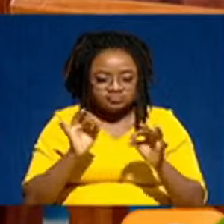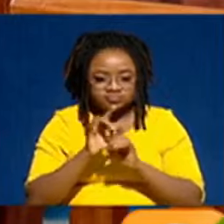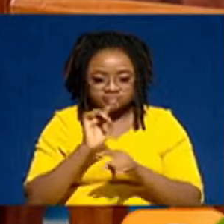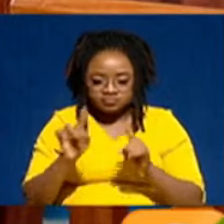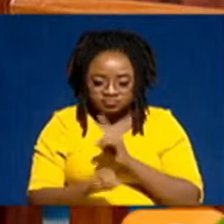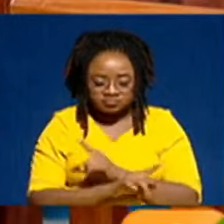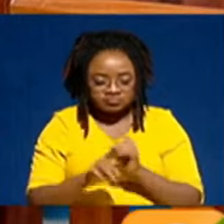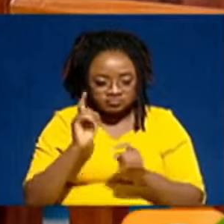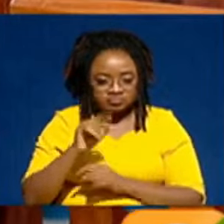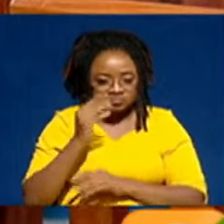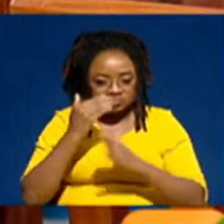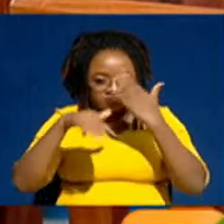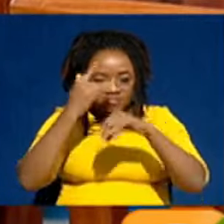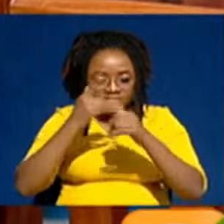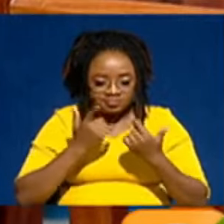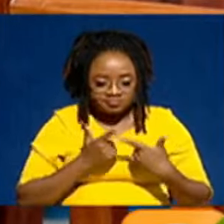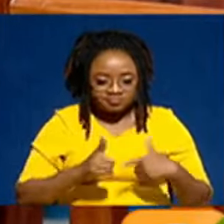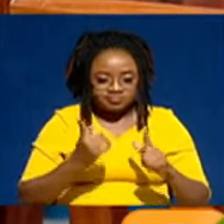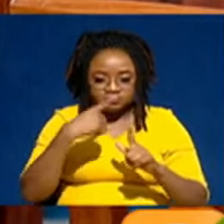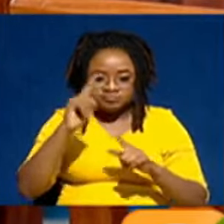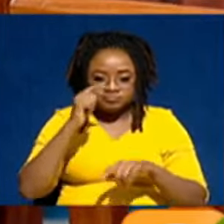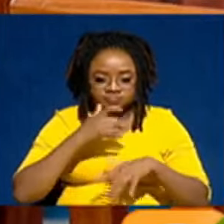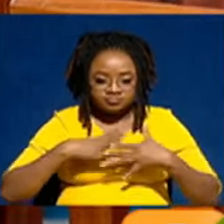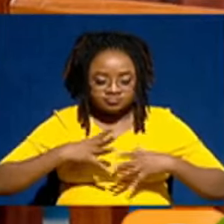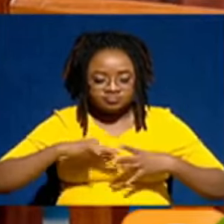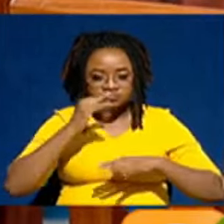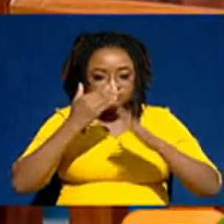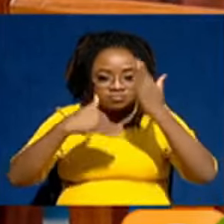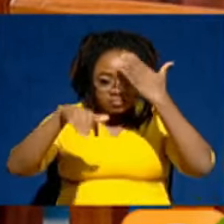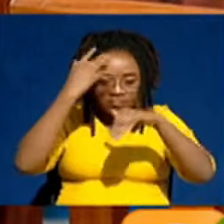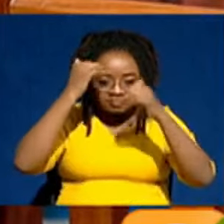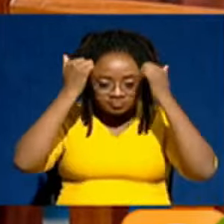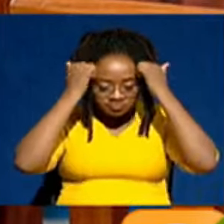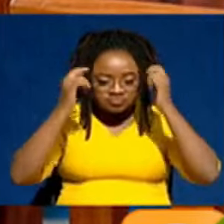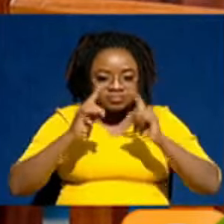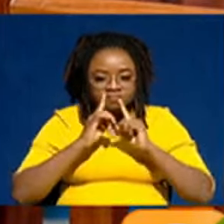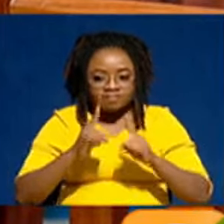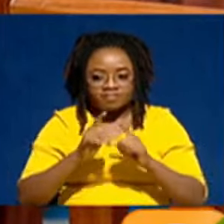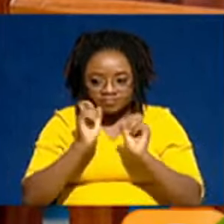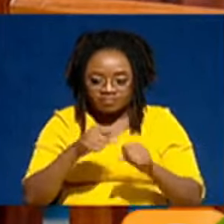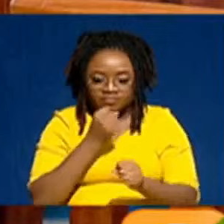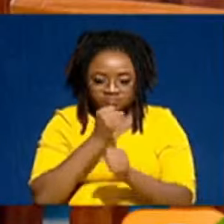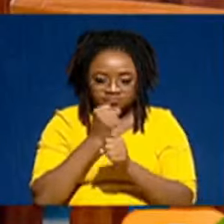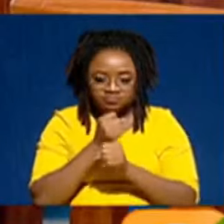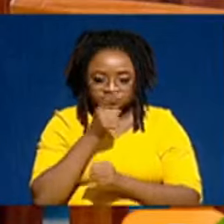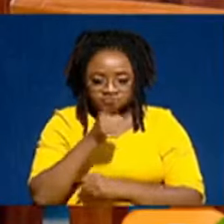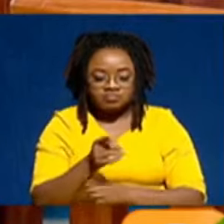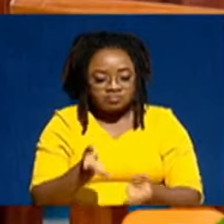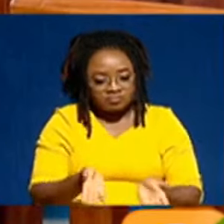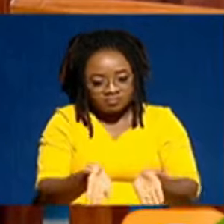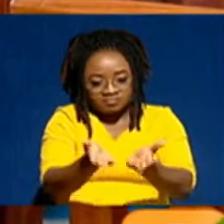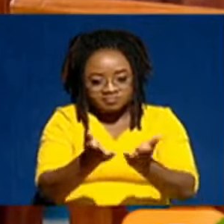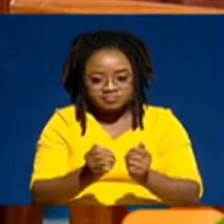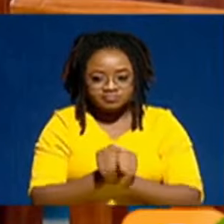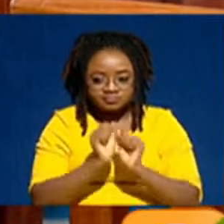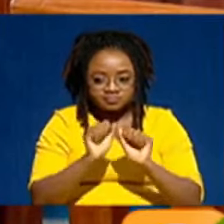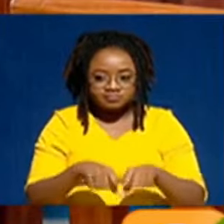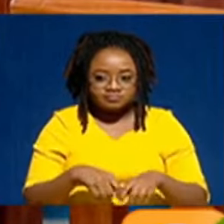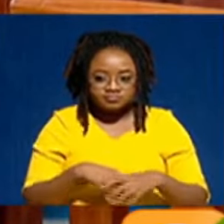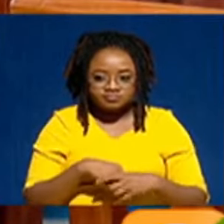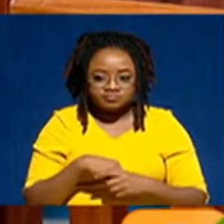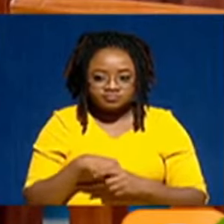right people who are duly qualified to do the jobs in our industry be the ones who are actually doing the jobs,